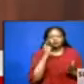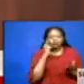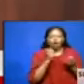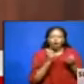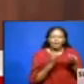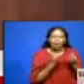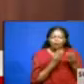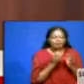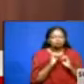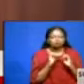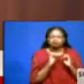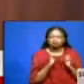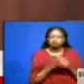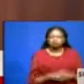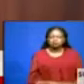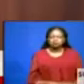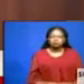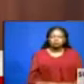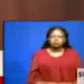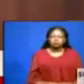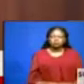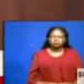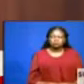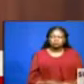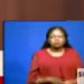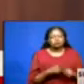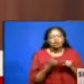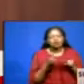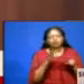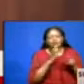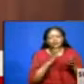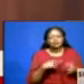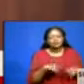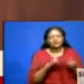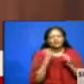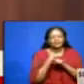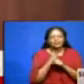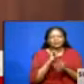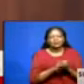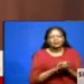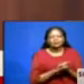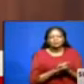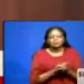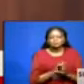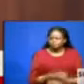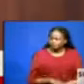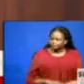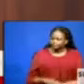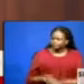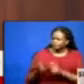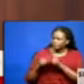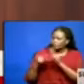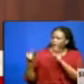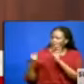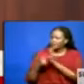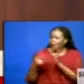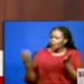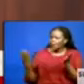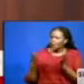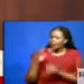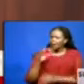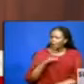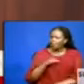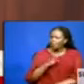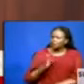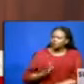announced how many, but the rest of the commissioners did the announcement. We will get to the point where Commissioner